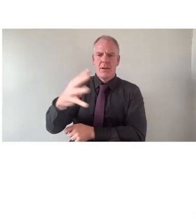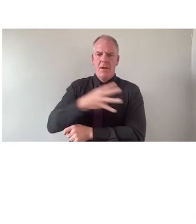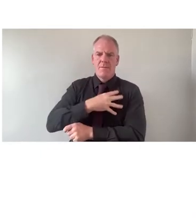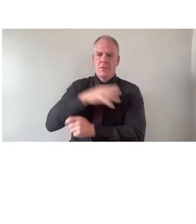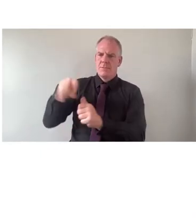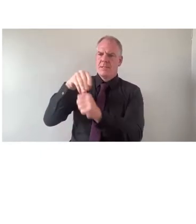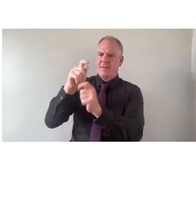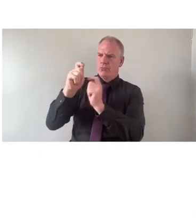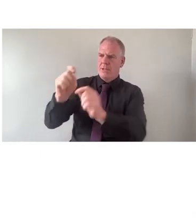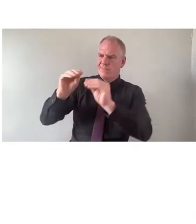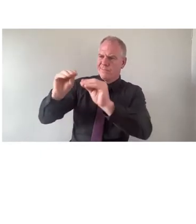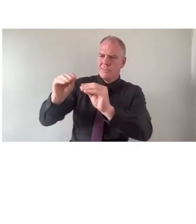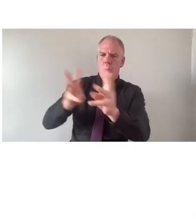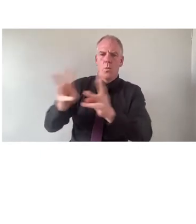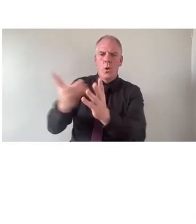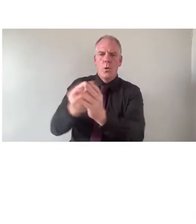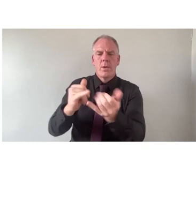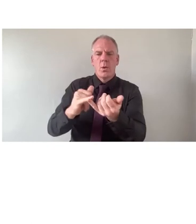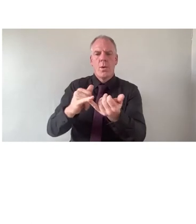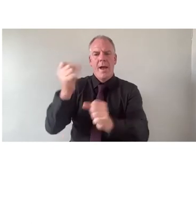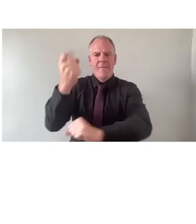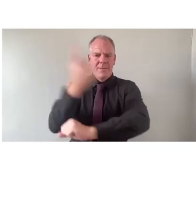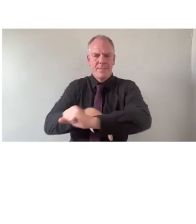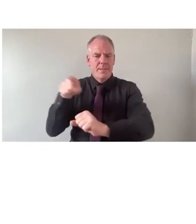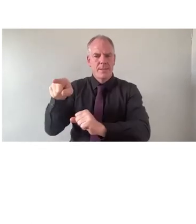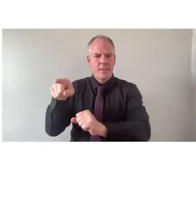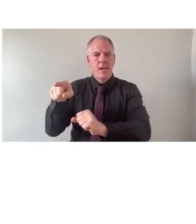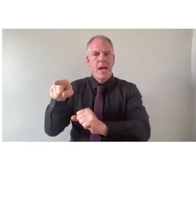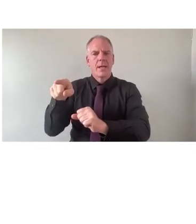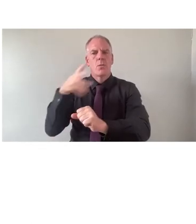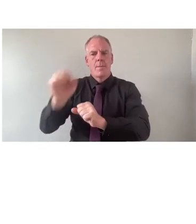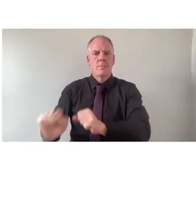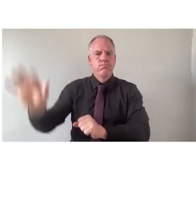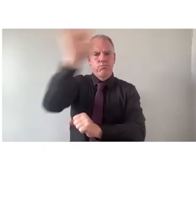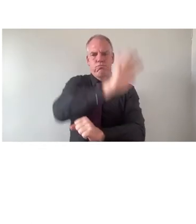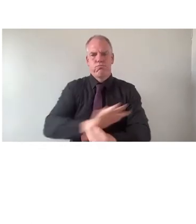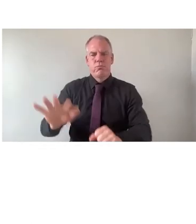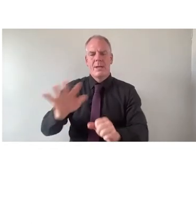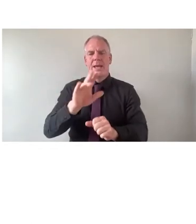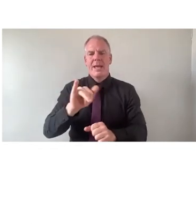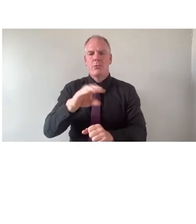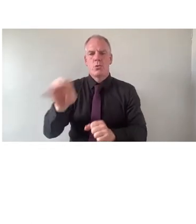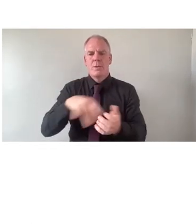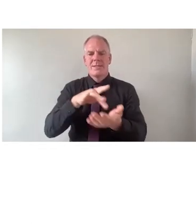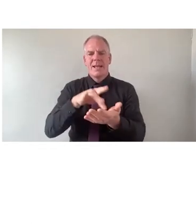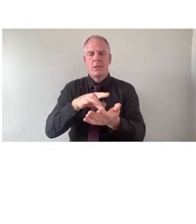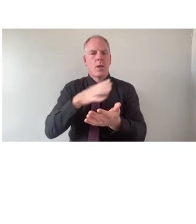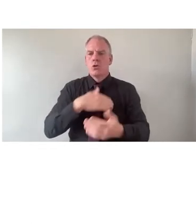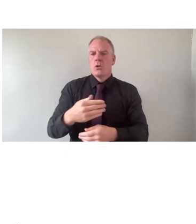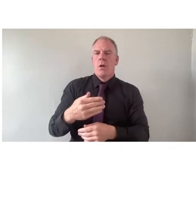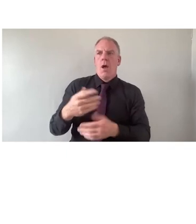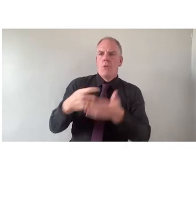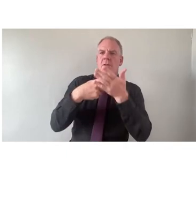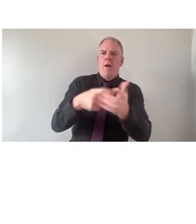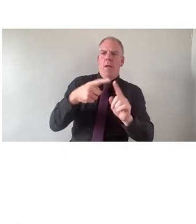trained to work with job seekers with disabilities, and that those would be distributed across the intro centre network. Again, so it's not simply a case of referral